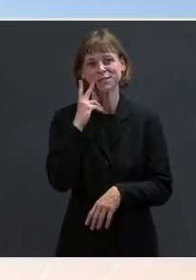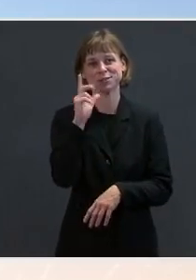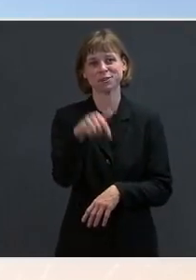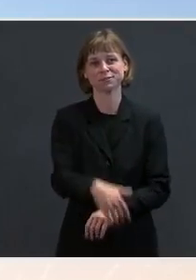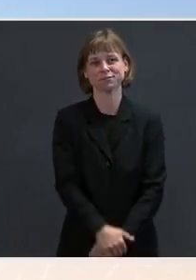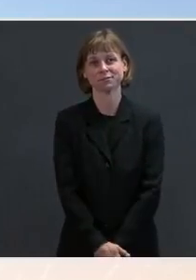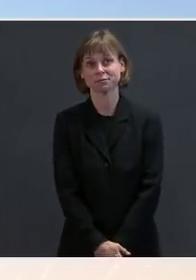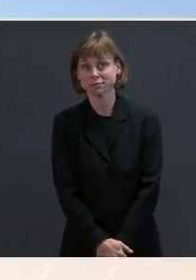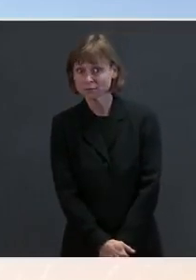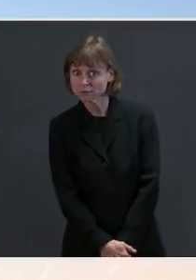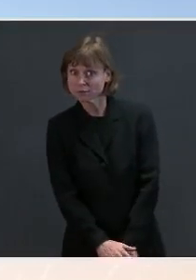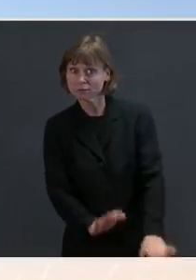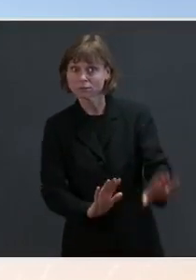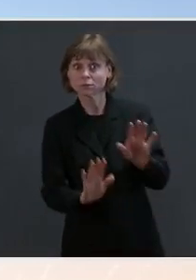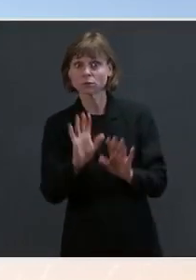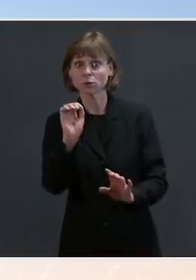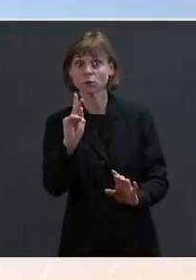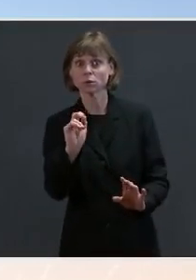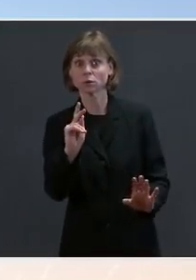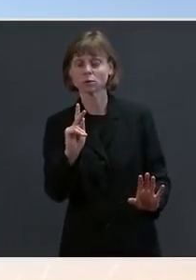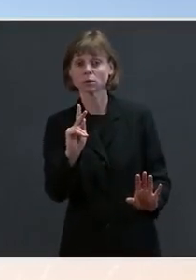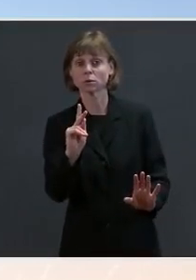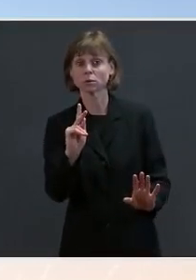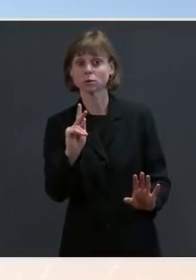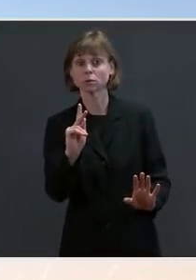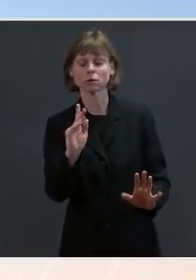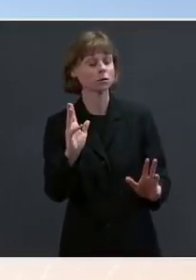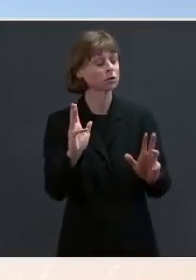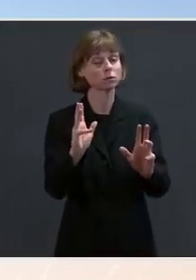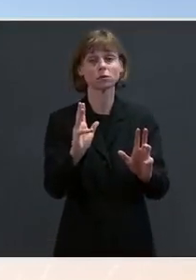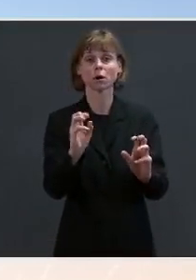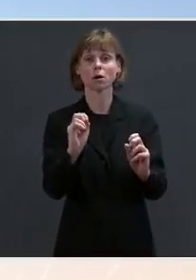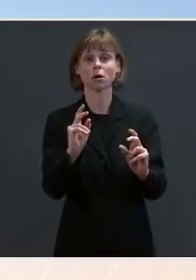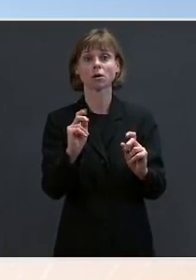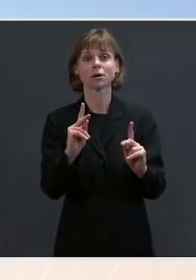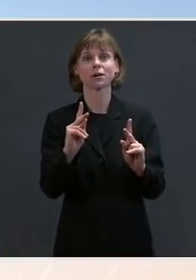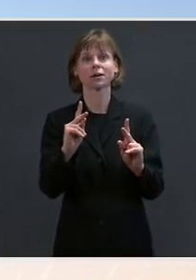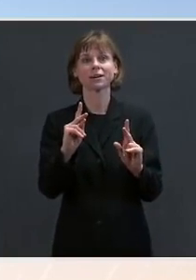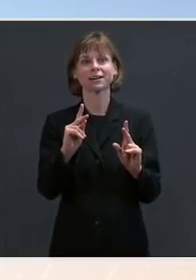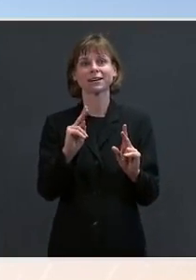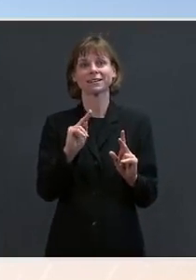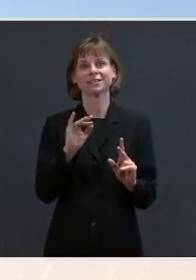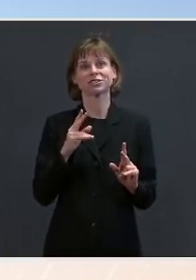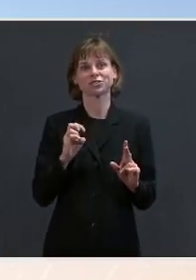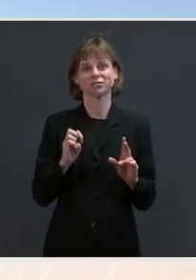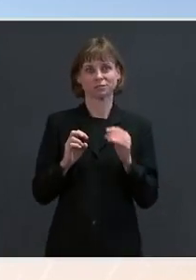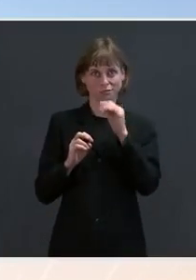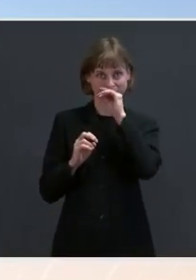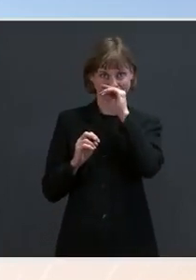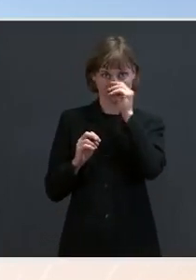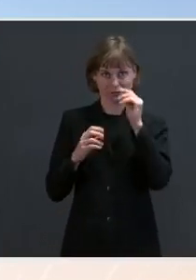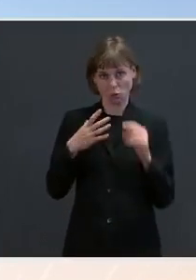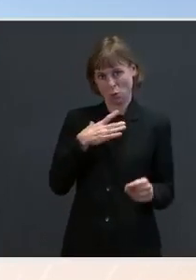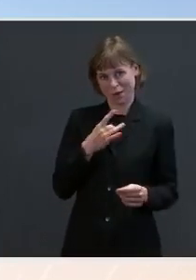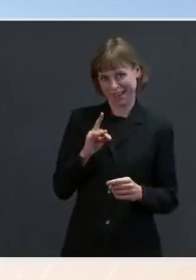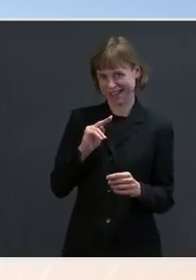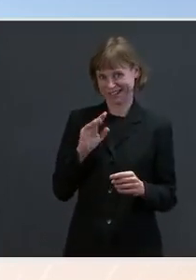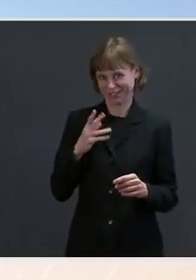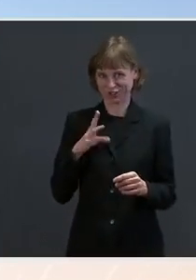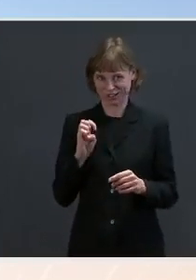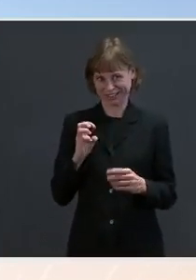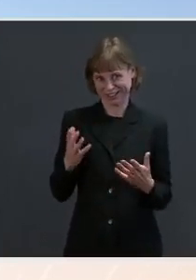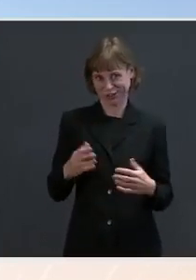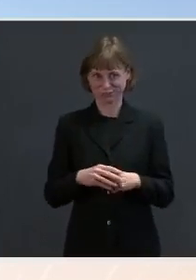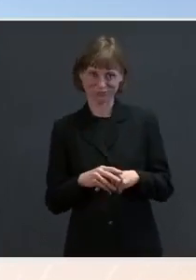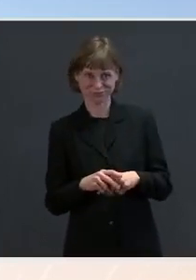Puerto Rico real quick? Oh, okay. Sorry. Sure. Sorry, this is just... It's okay. It's niche-y, but... That's fine. We like niche-y in here. Well,